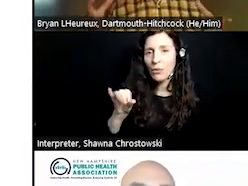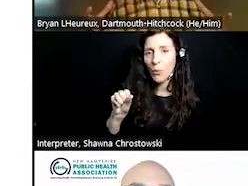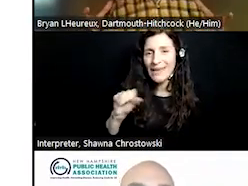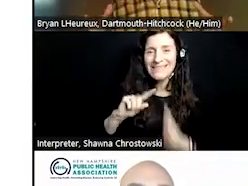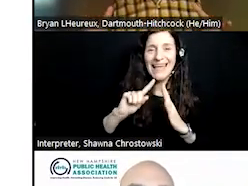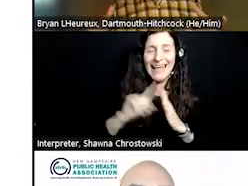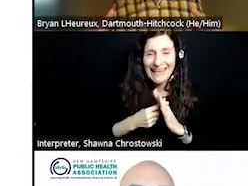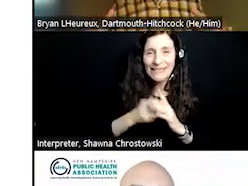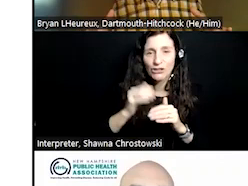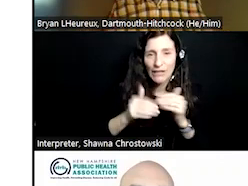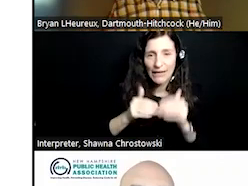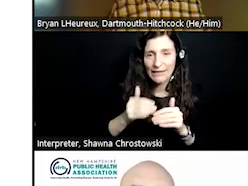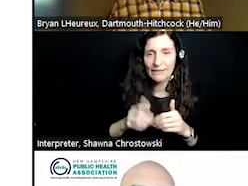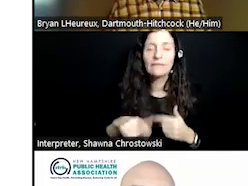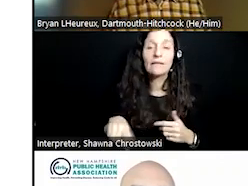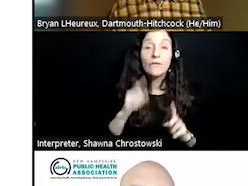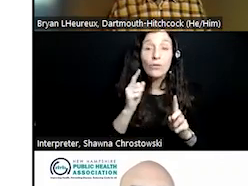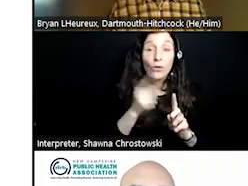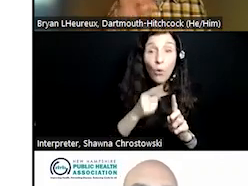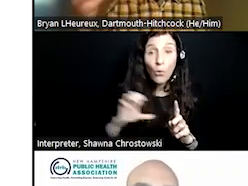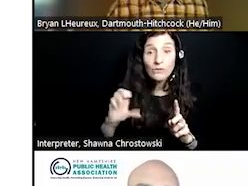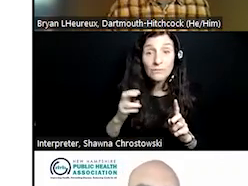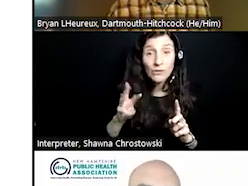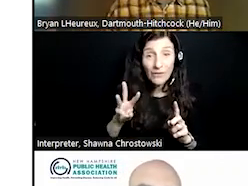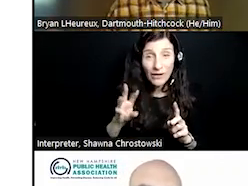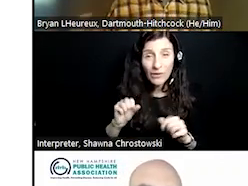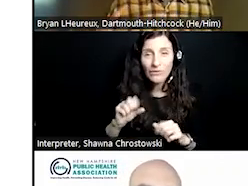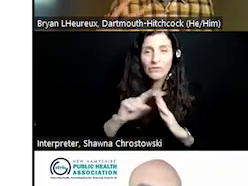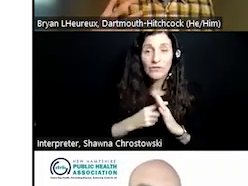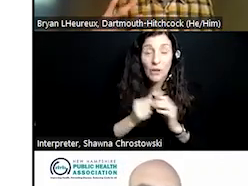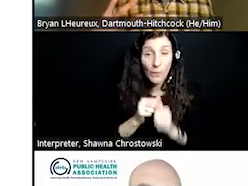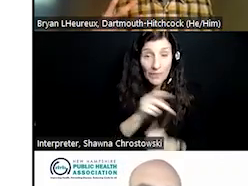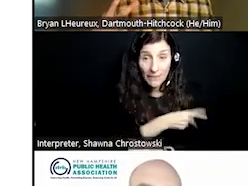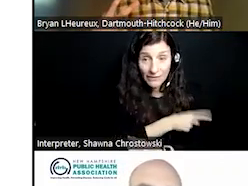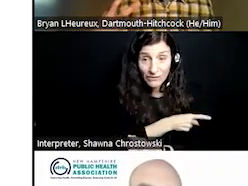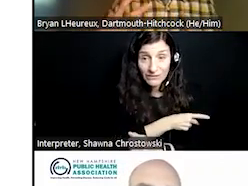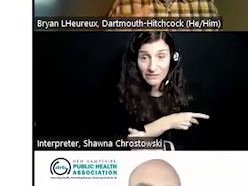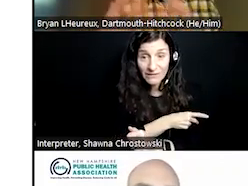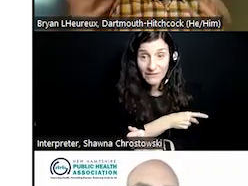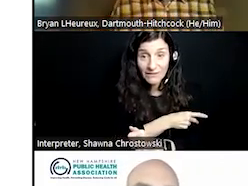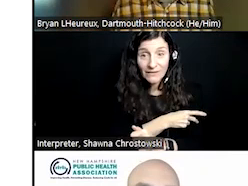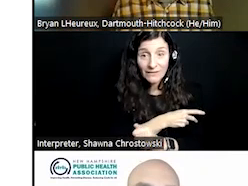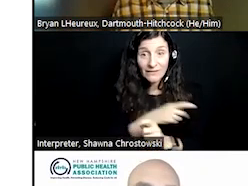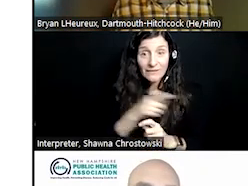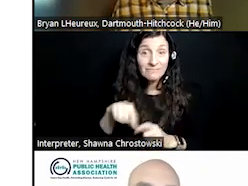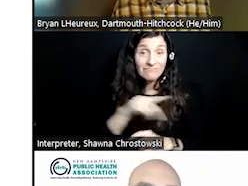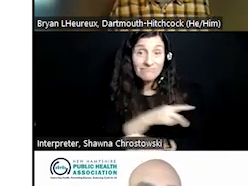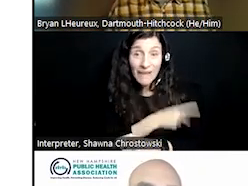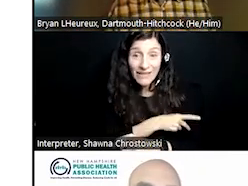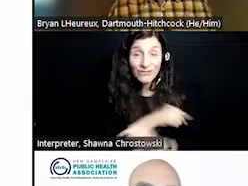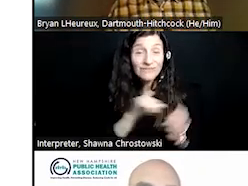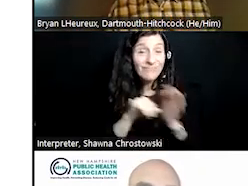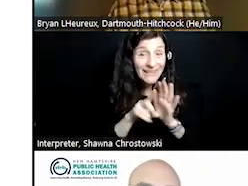that our community health workers are starting with patients, and are patient identified